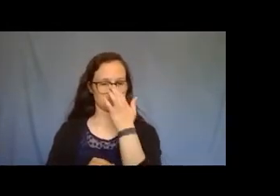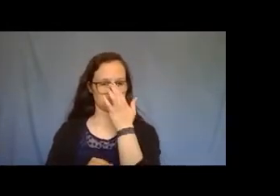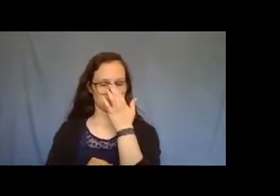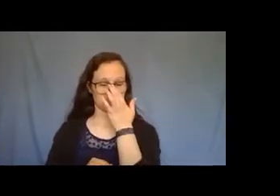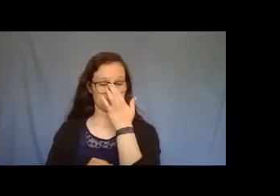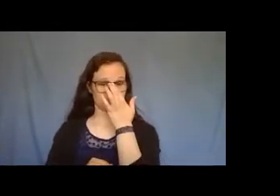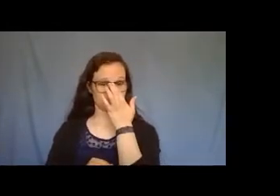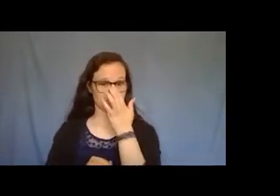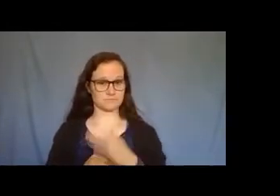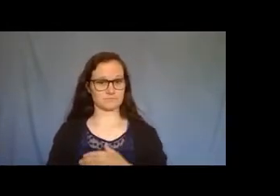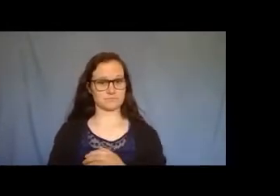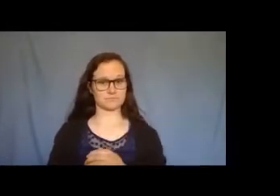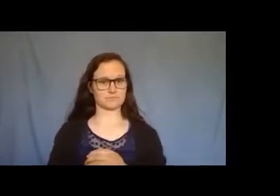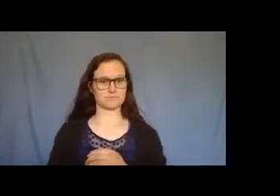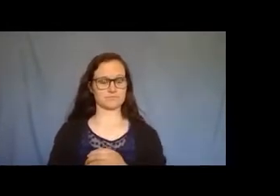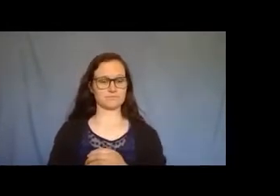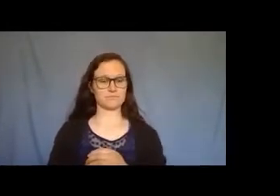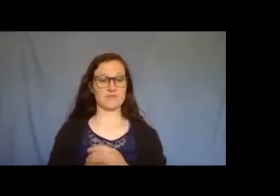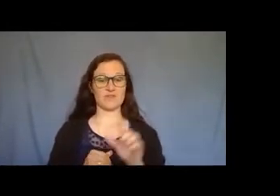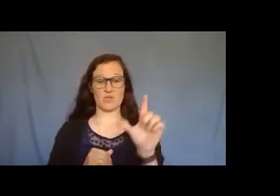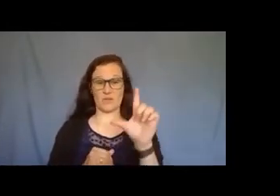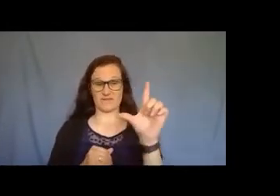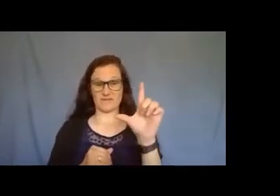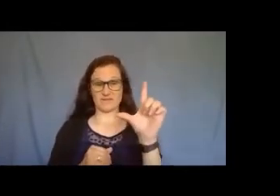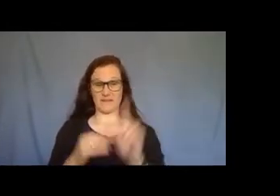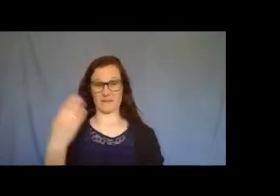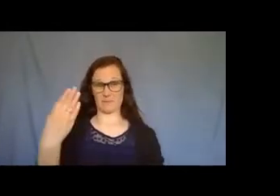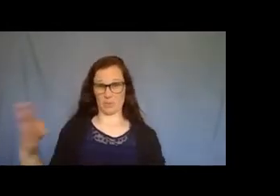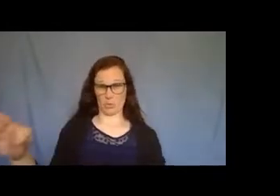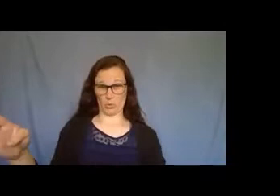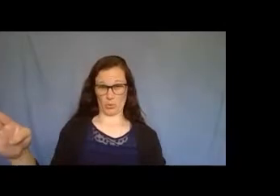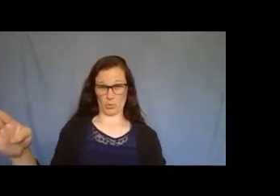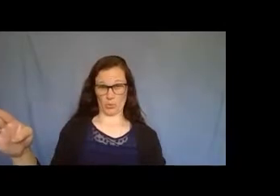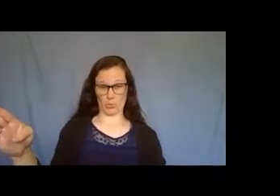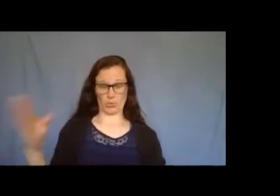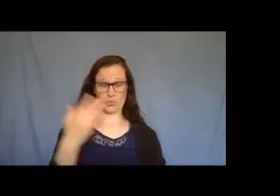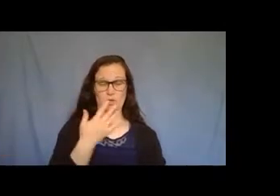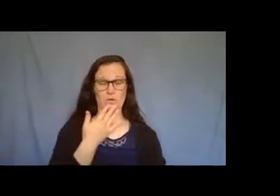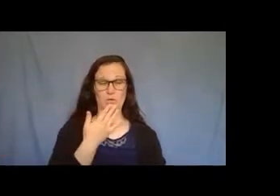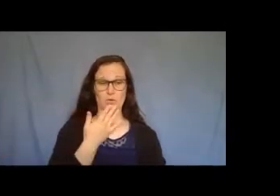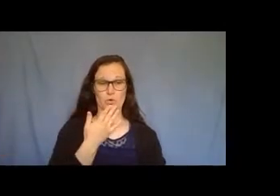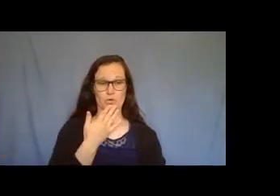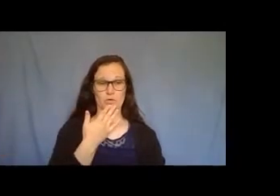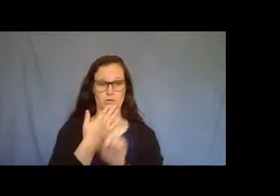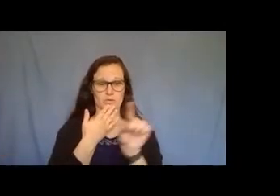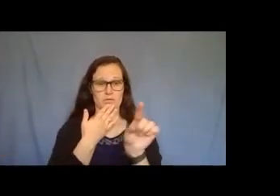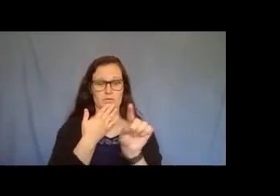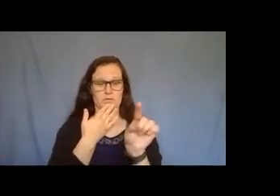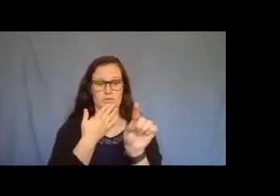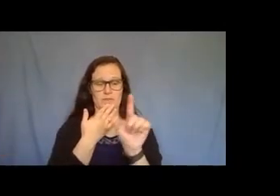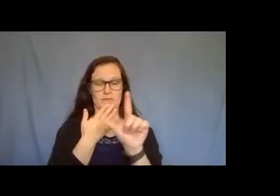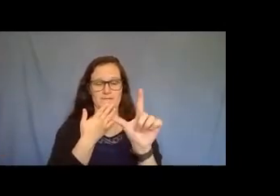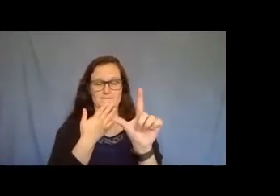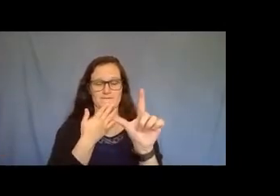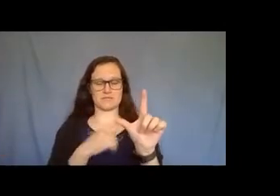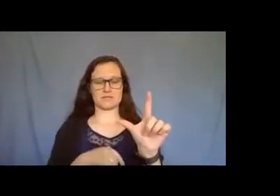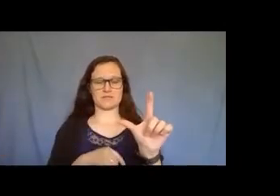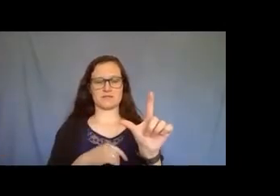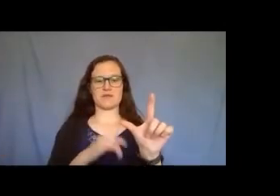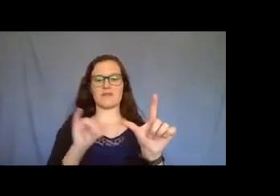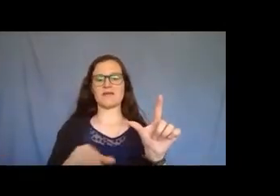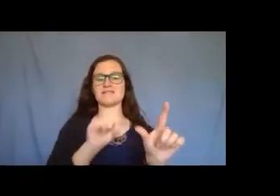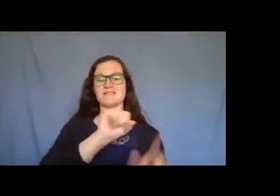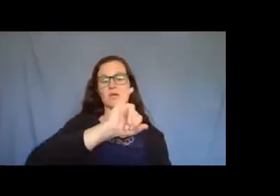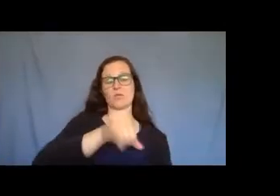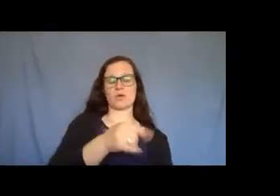On the left-hand side, the blue colored portion of the Animas River, that is from the San Juan River to